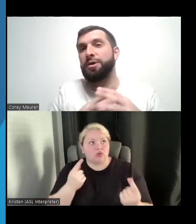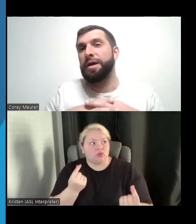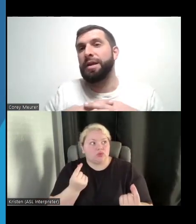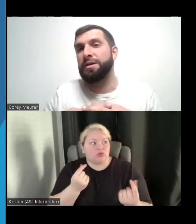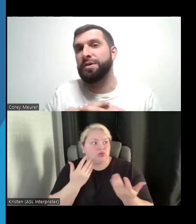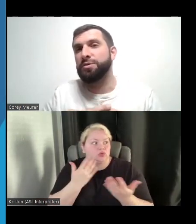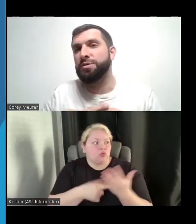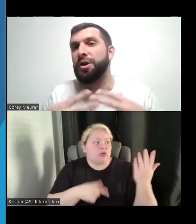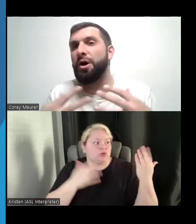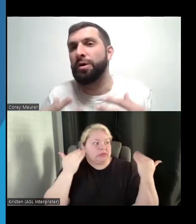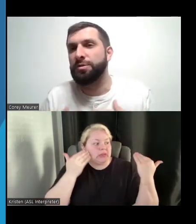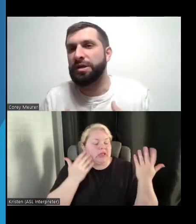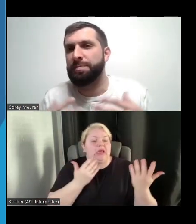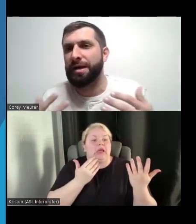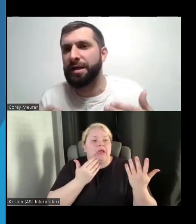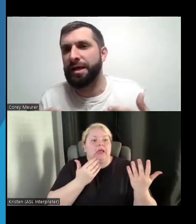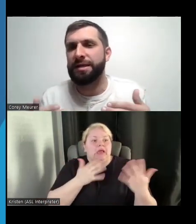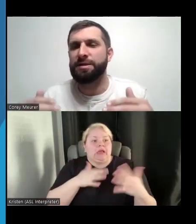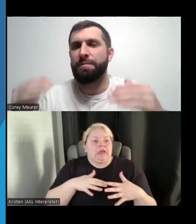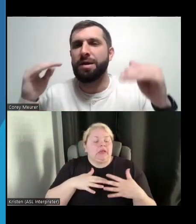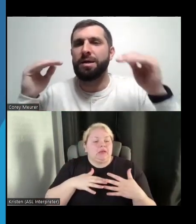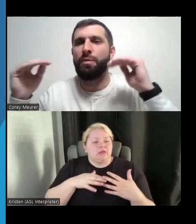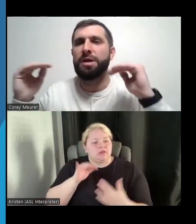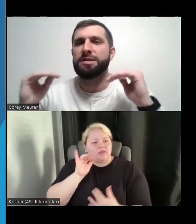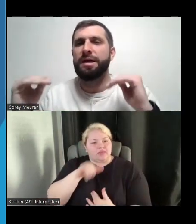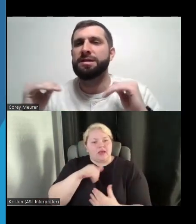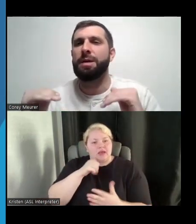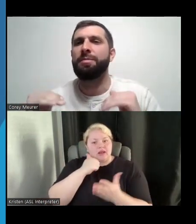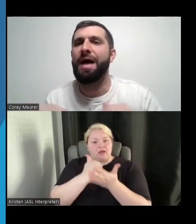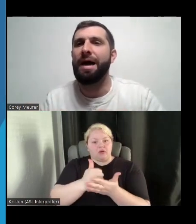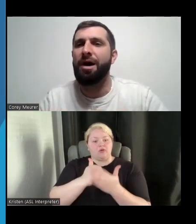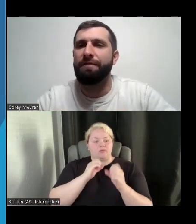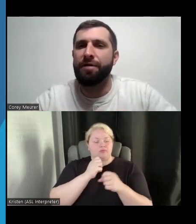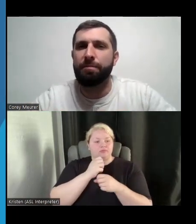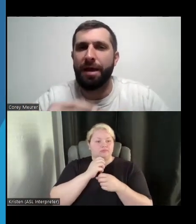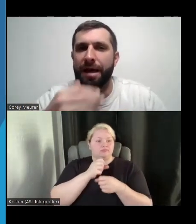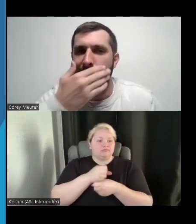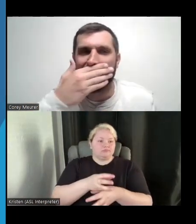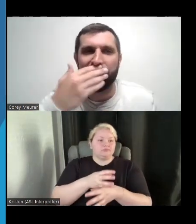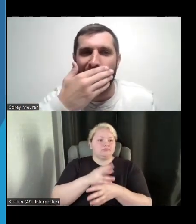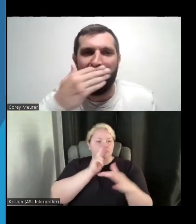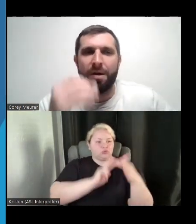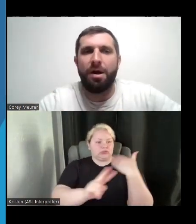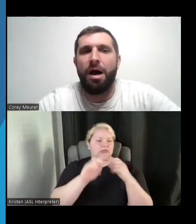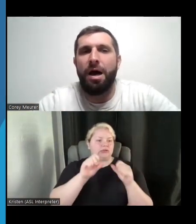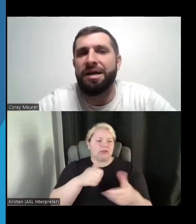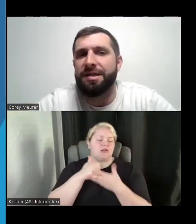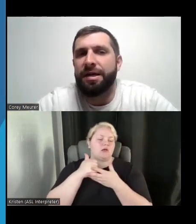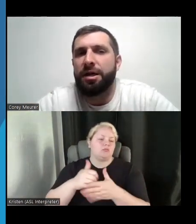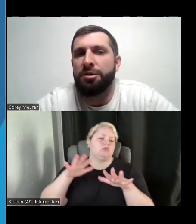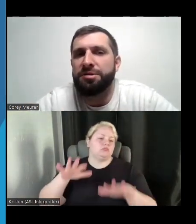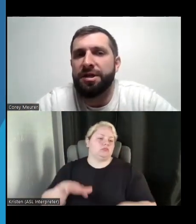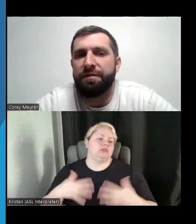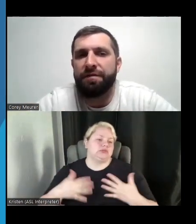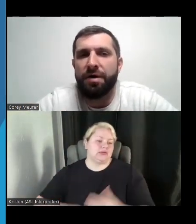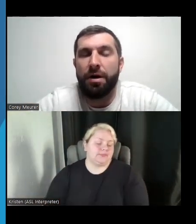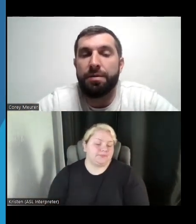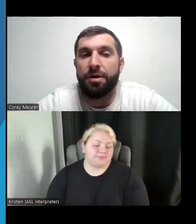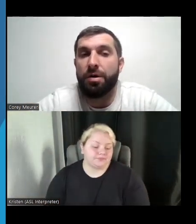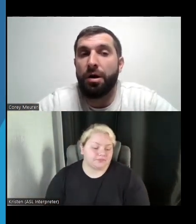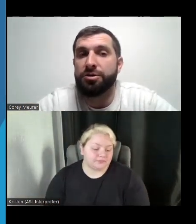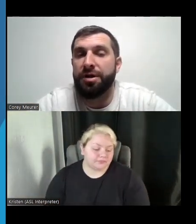it out so that individuals know what to expect and anticipate, and we can take some of that off of their plate? Is it